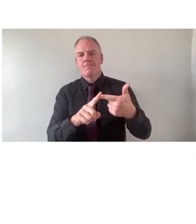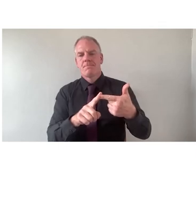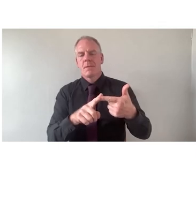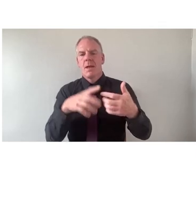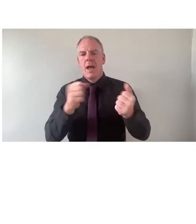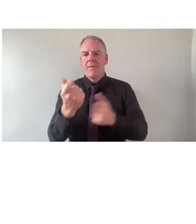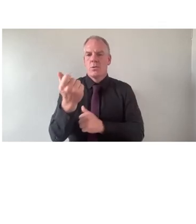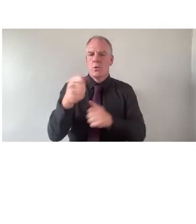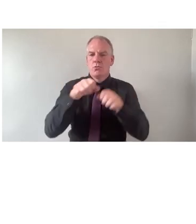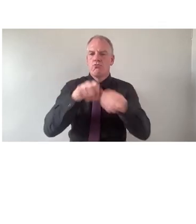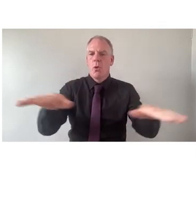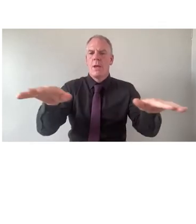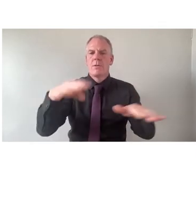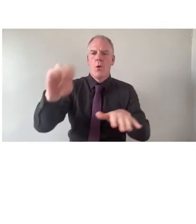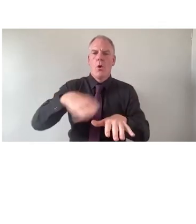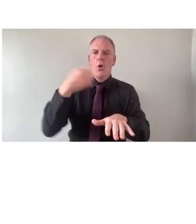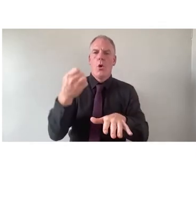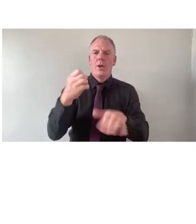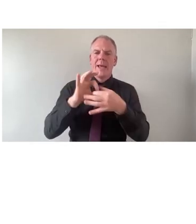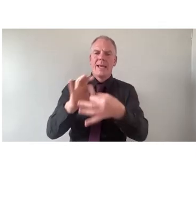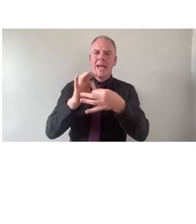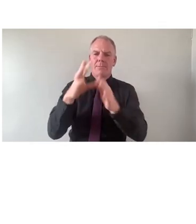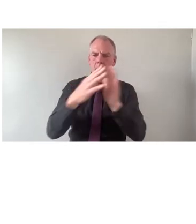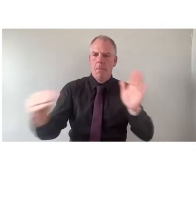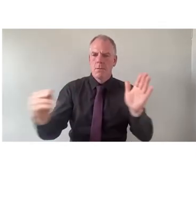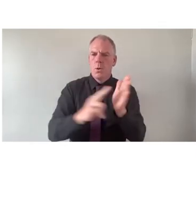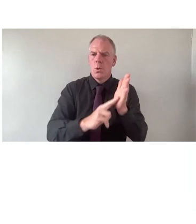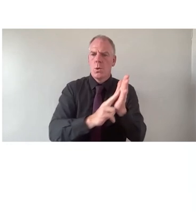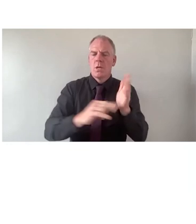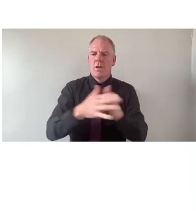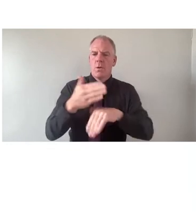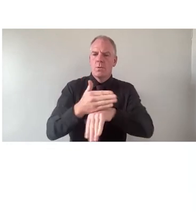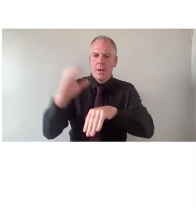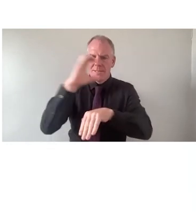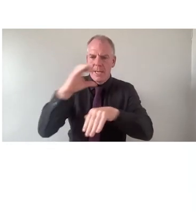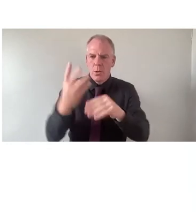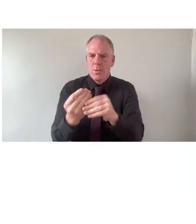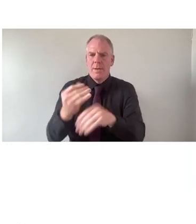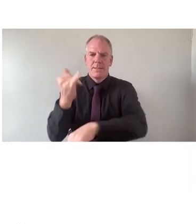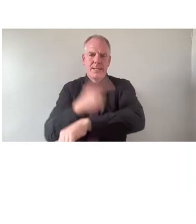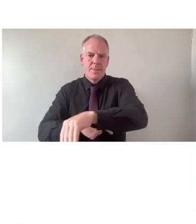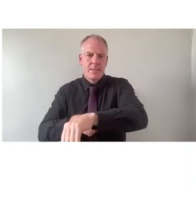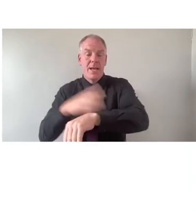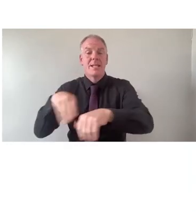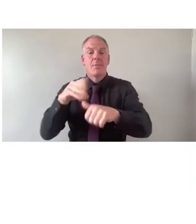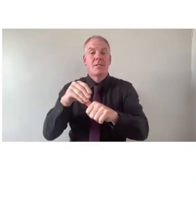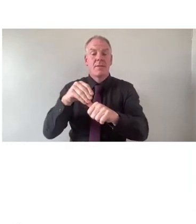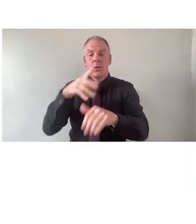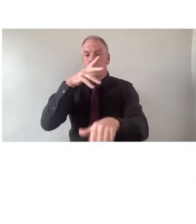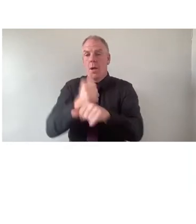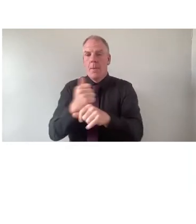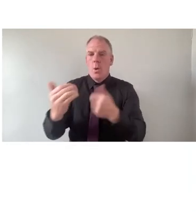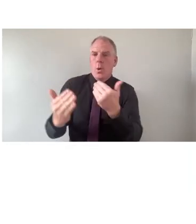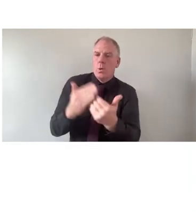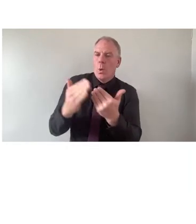the upcoming rollout of an early engagement model for job seekers with a disability, and specifically focused on young